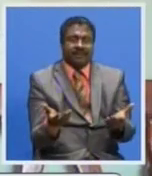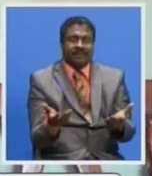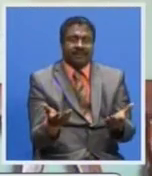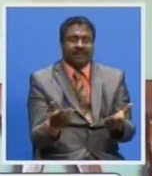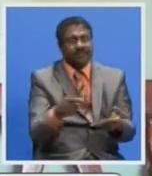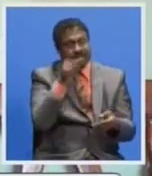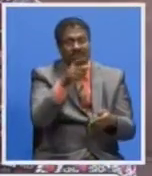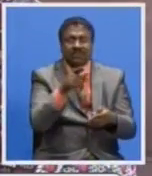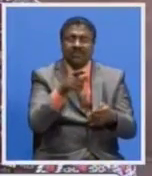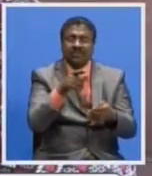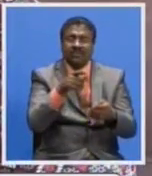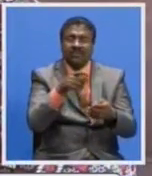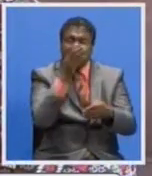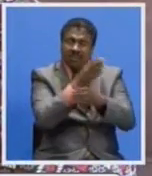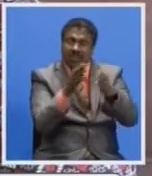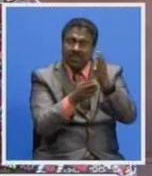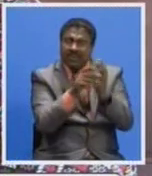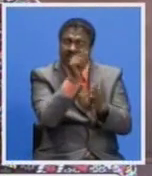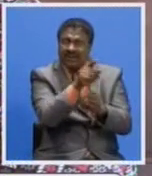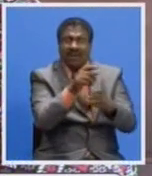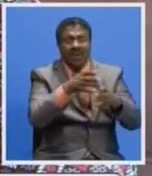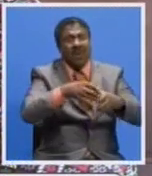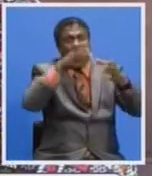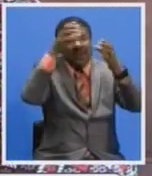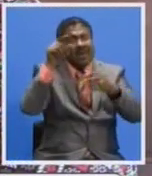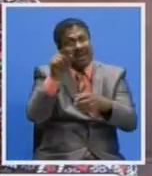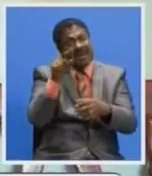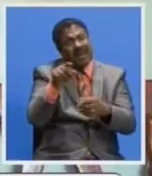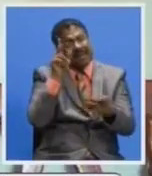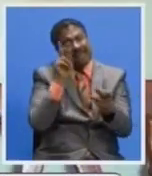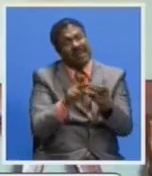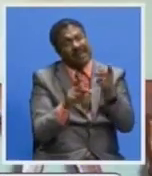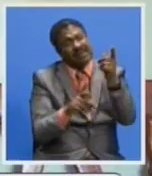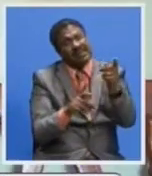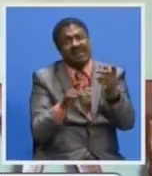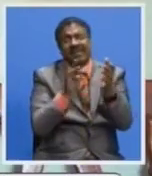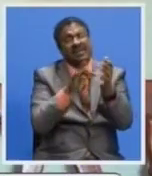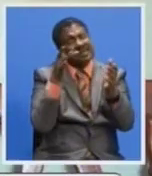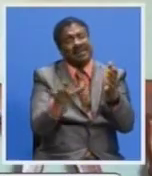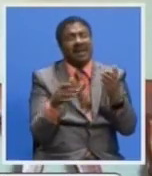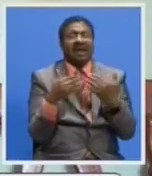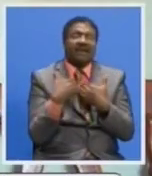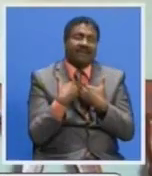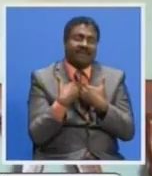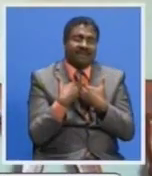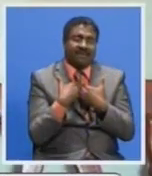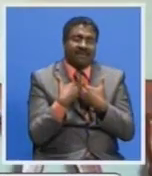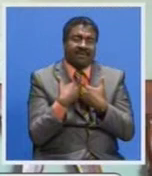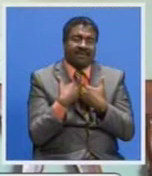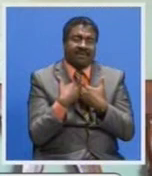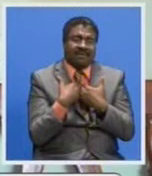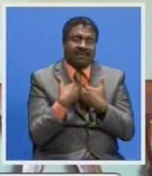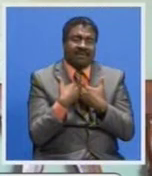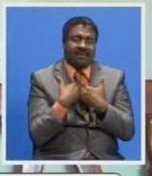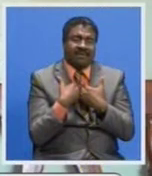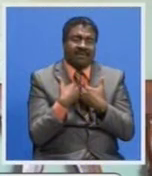to them jealously because they are the beneficiaries. A facility like this one, where we brought electricity as government, should be seen as